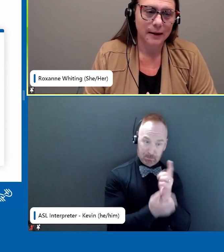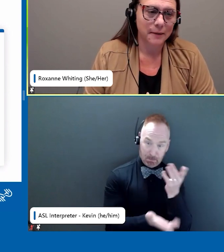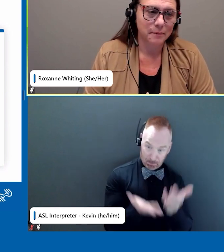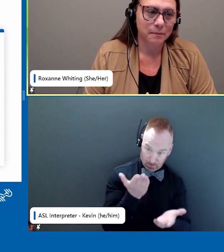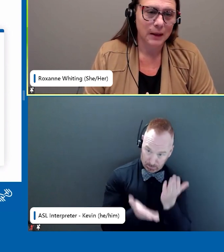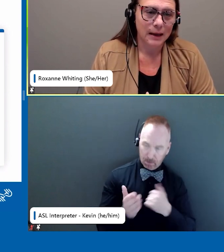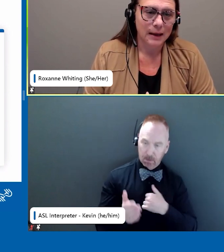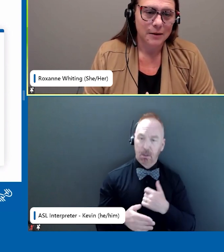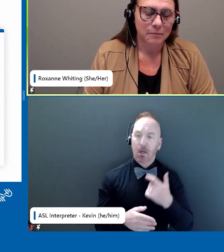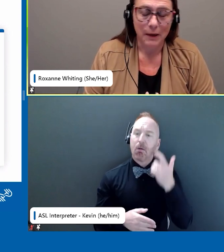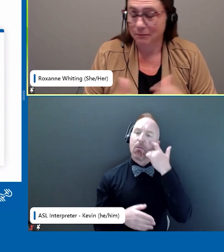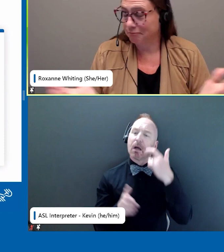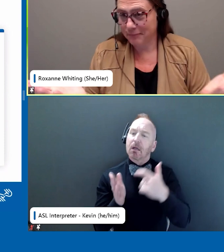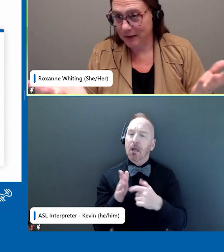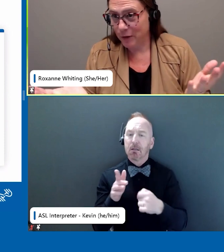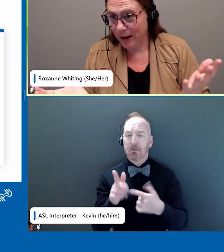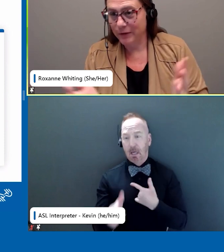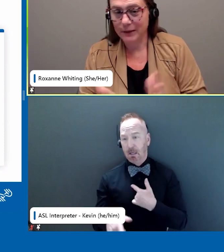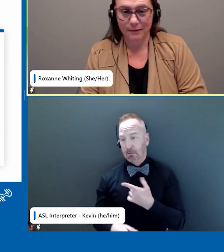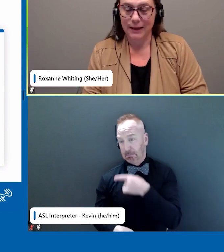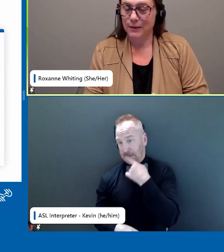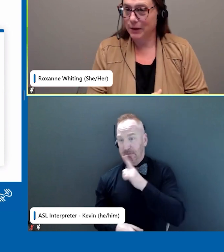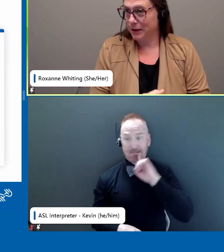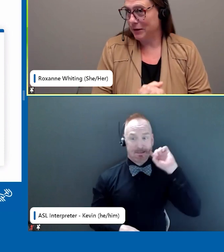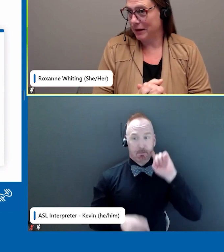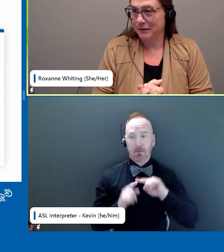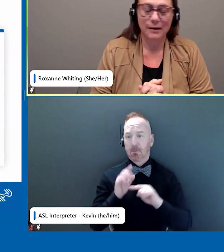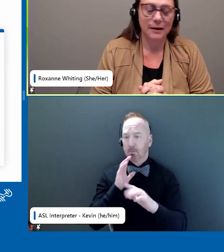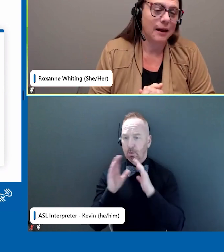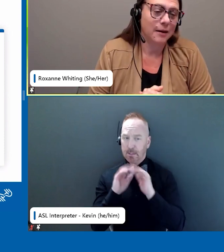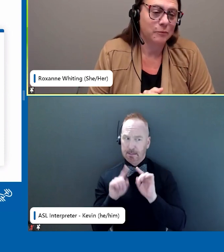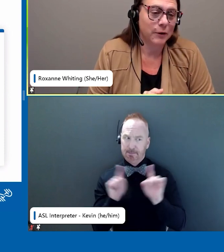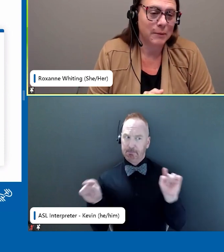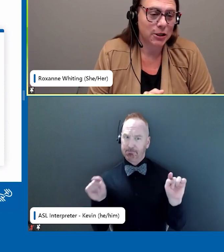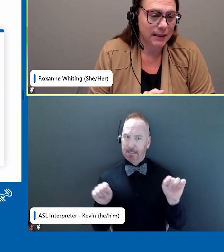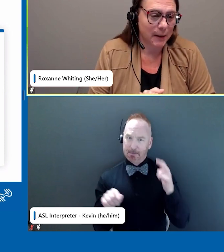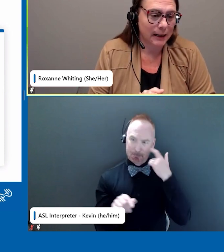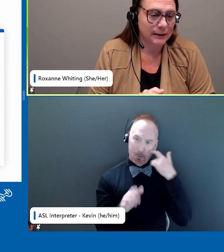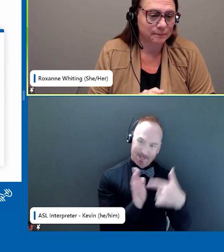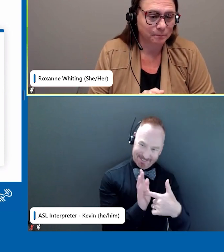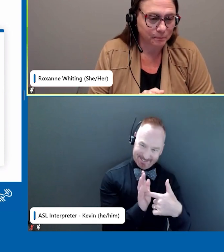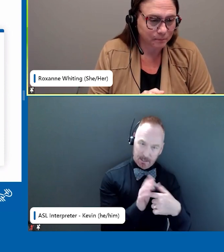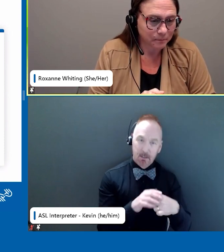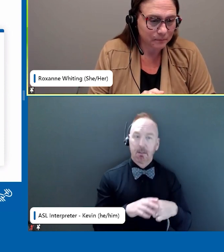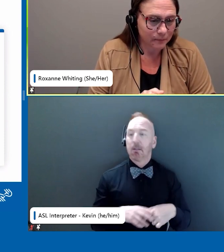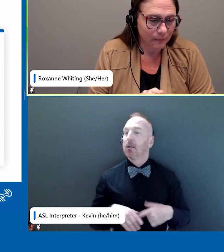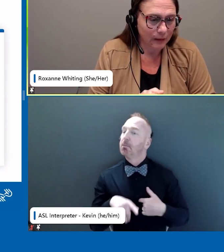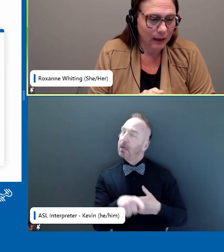communication. But if you haven't, that's what you can pretty much expect.